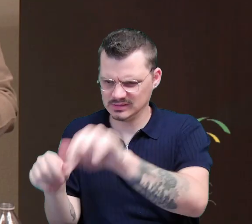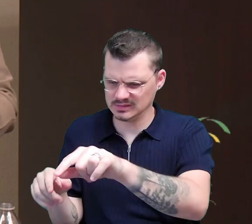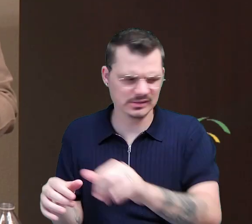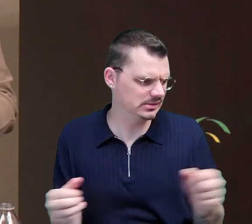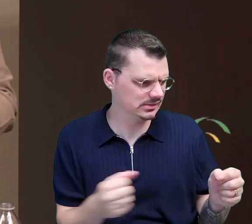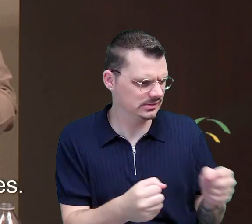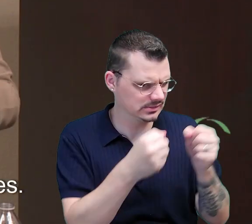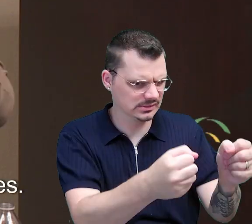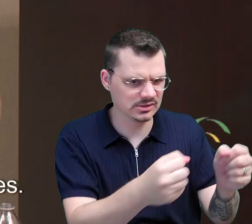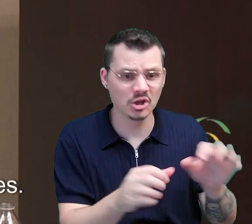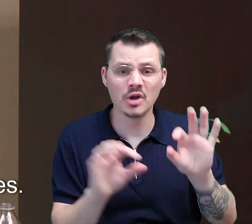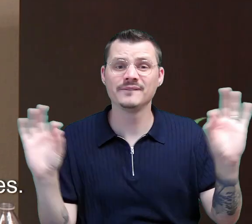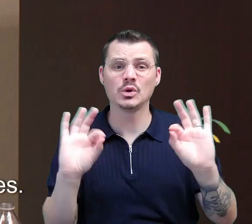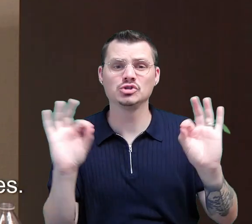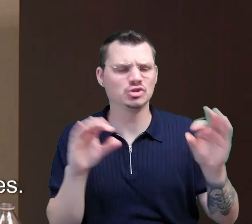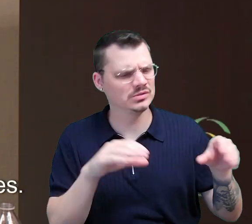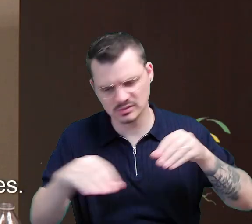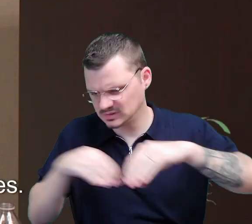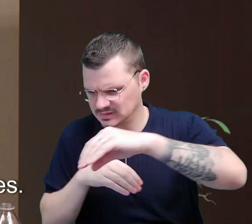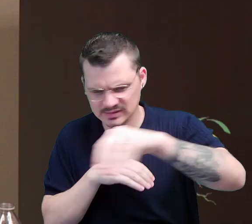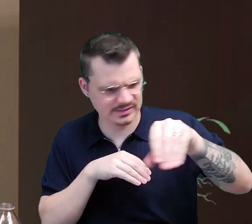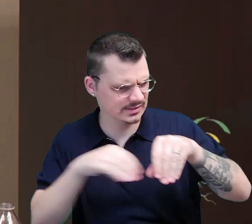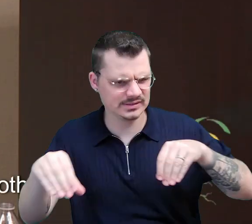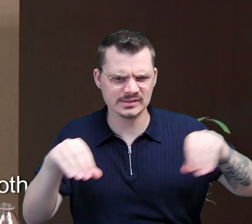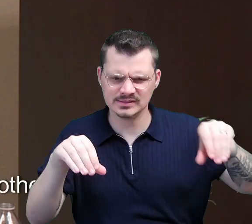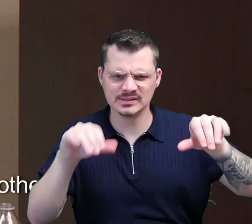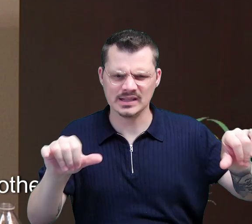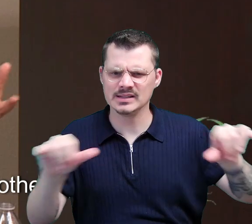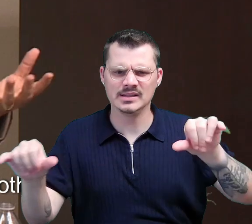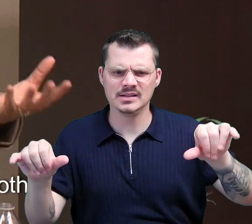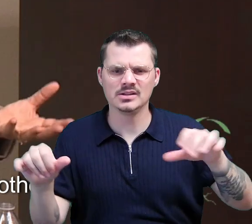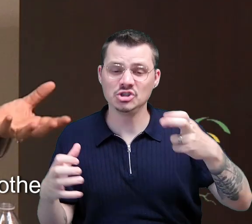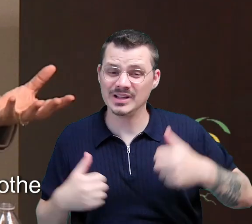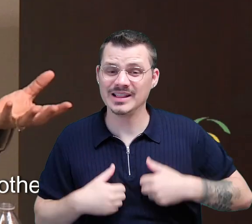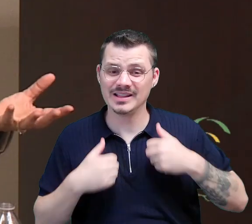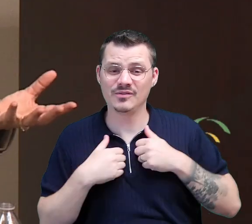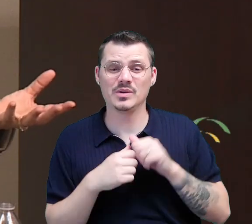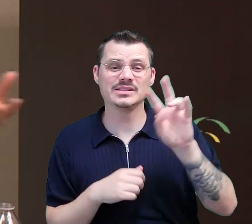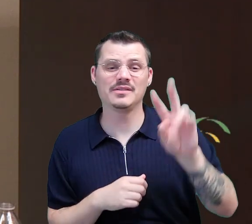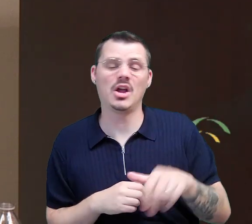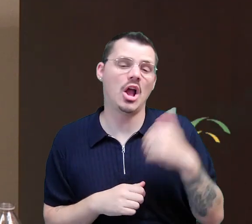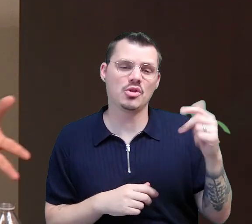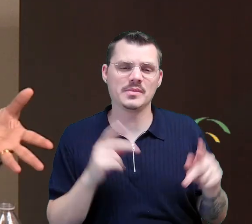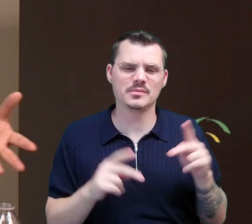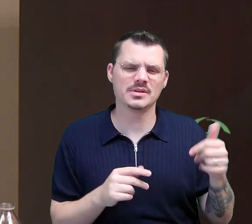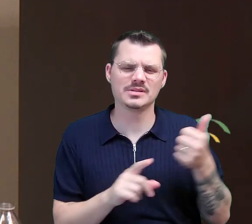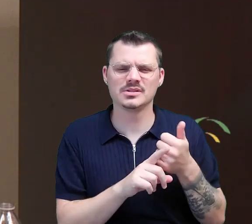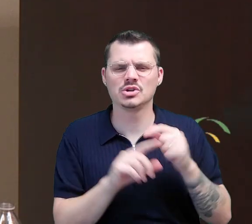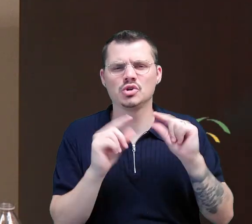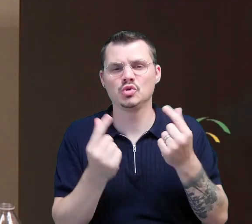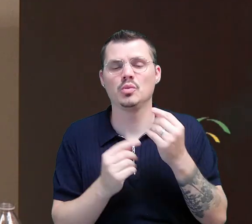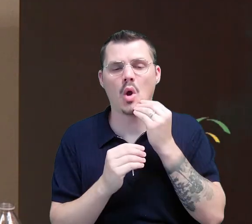places and putting furniture in certain places. And she happened to live with 7 other people. It's a group home model